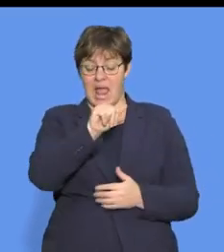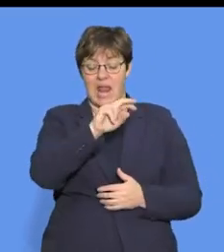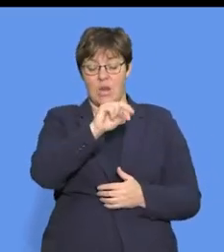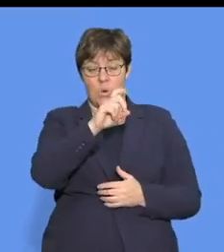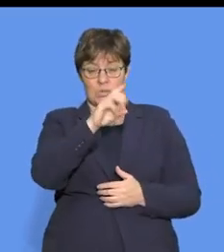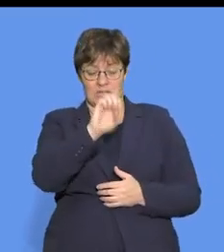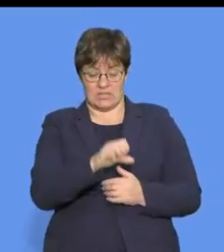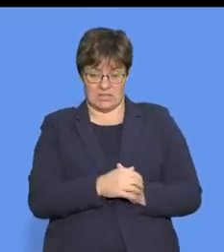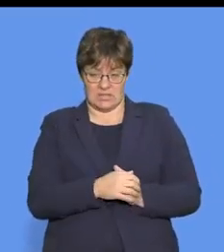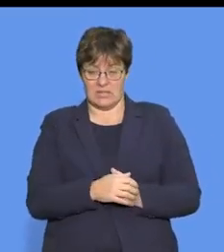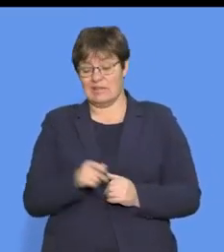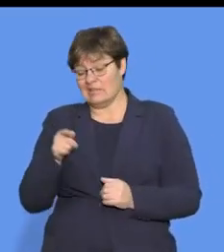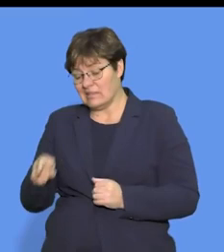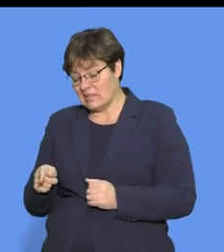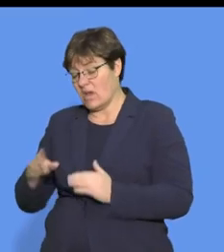anode